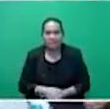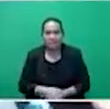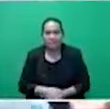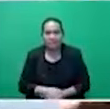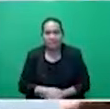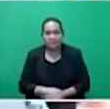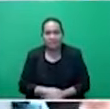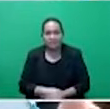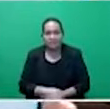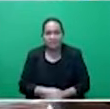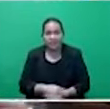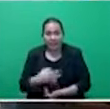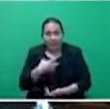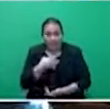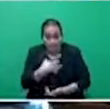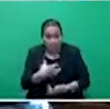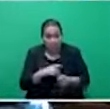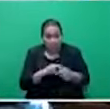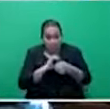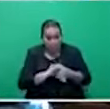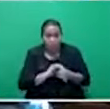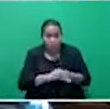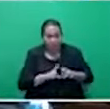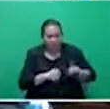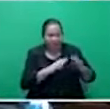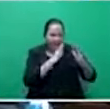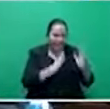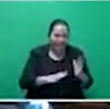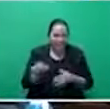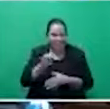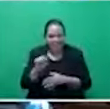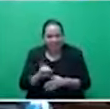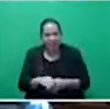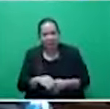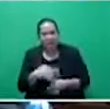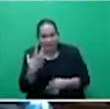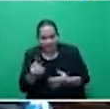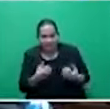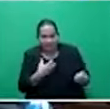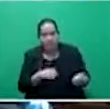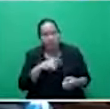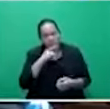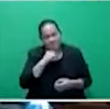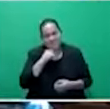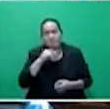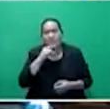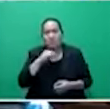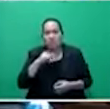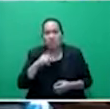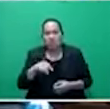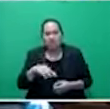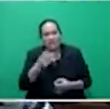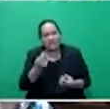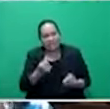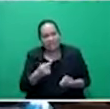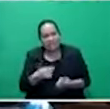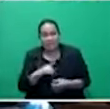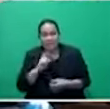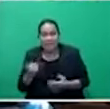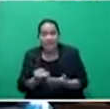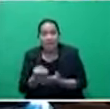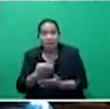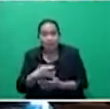The more assets you have, the more capacity you have to borrow, or you can borrow. Very simple, sir. If the economy is doing well,